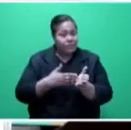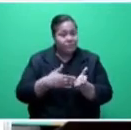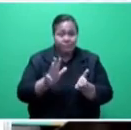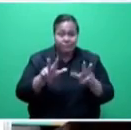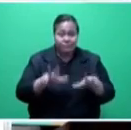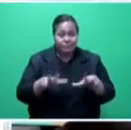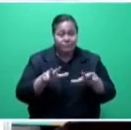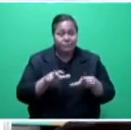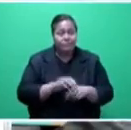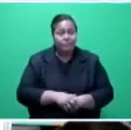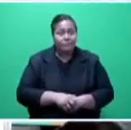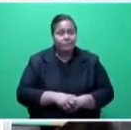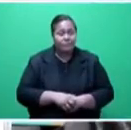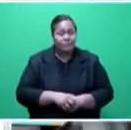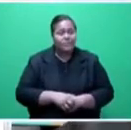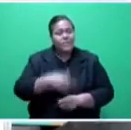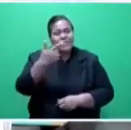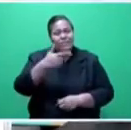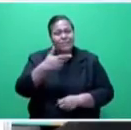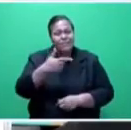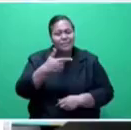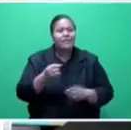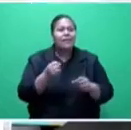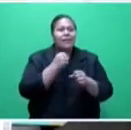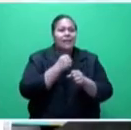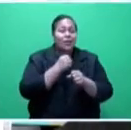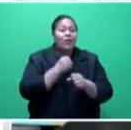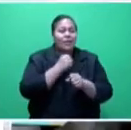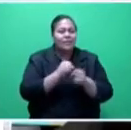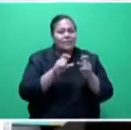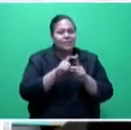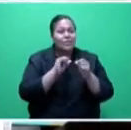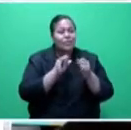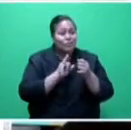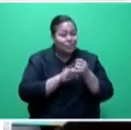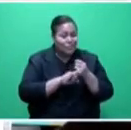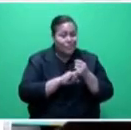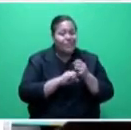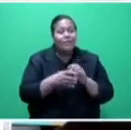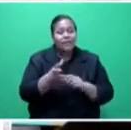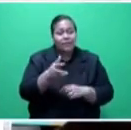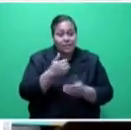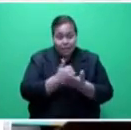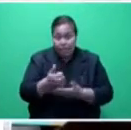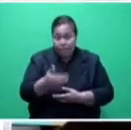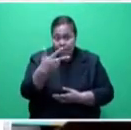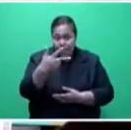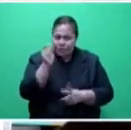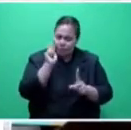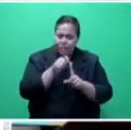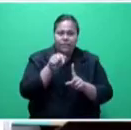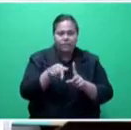with the 17 sustainable development goals, which SDG 8 specifically addresses the theme